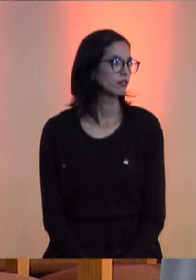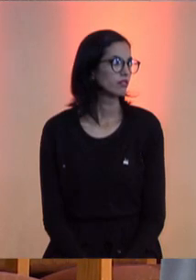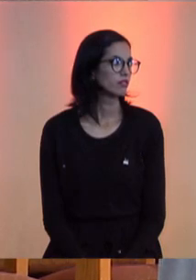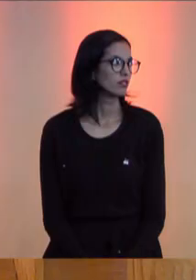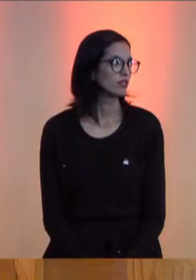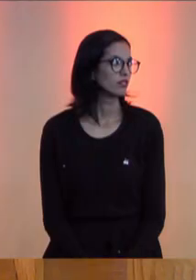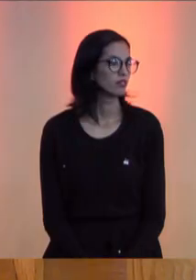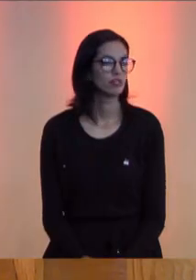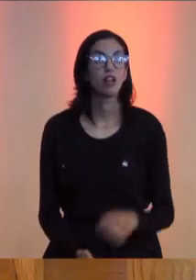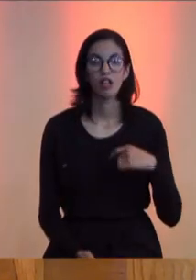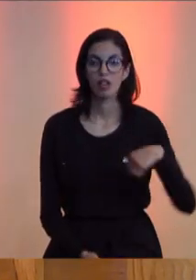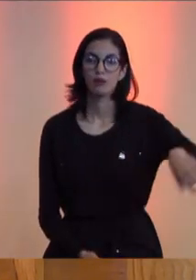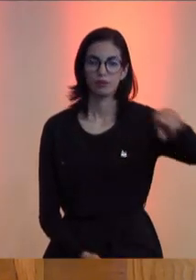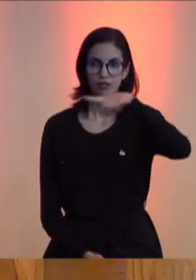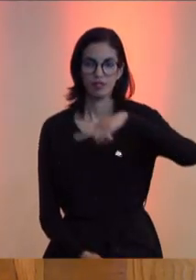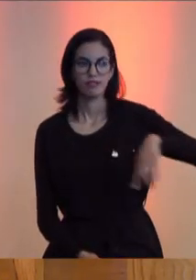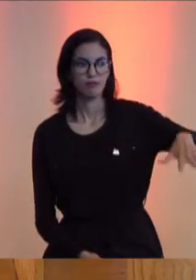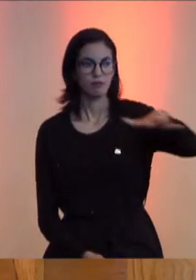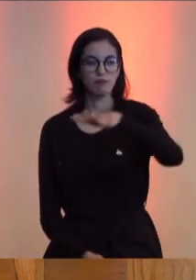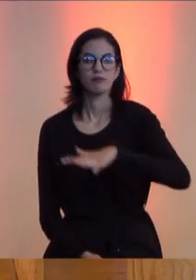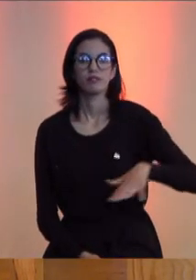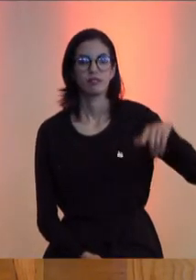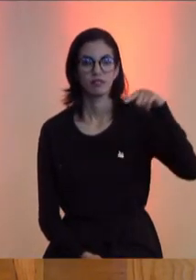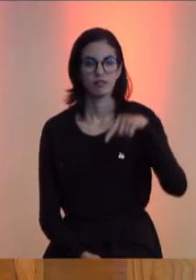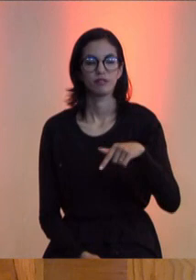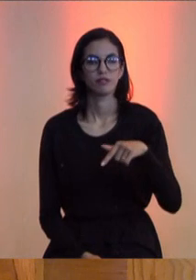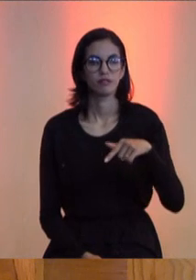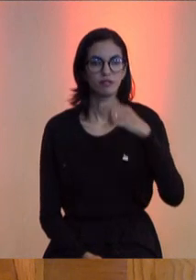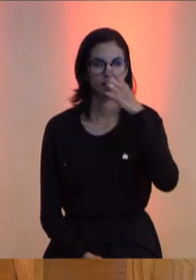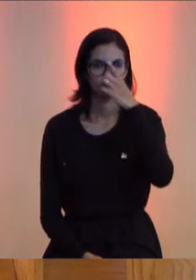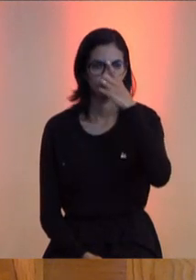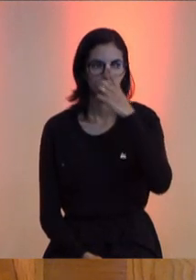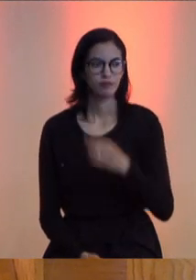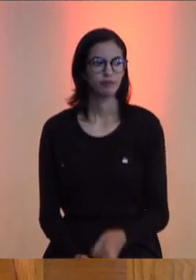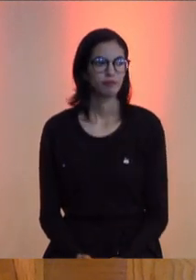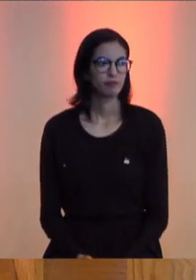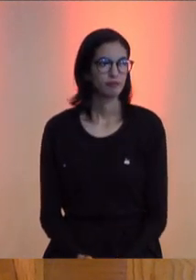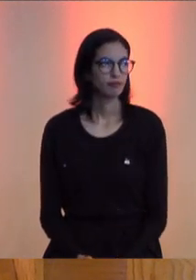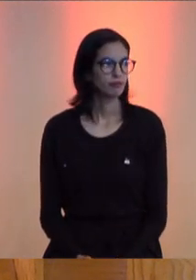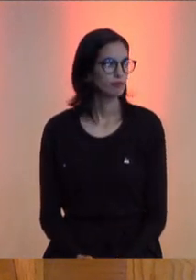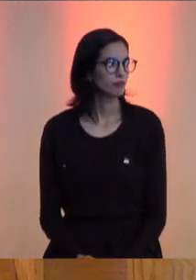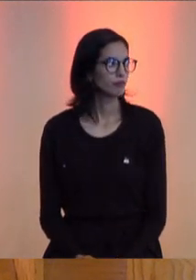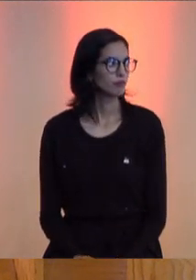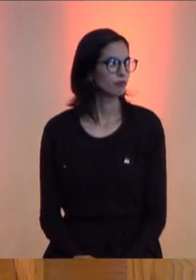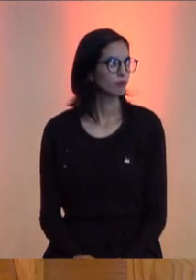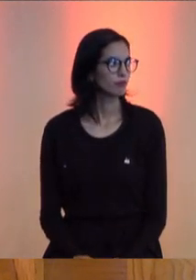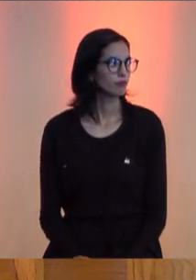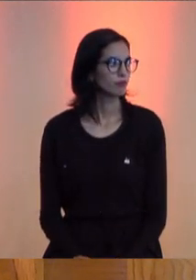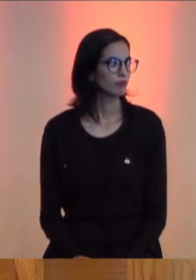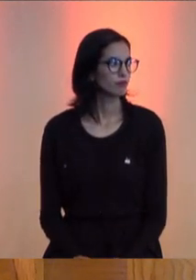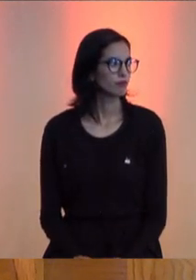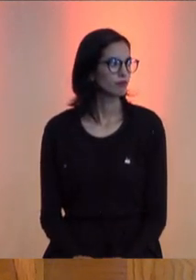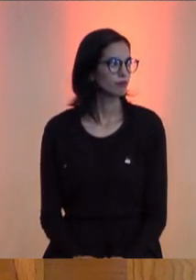campus, jóvenes, have an answer. Que tengan una respuesta. Have that word of